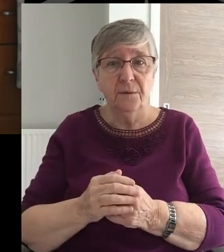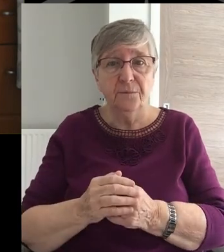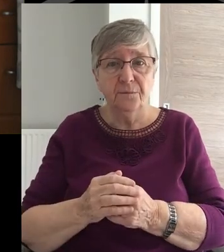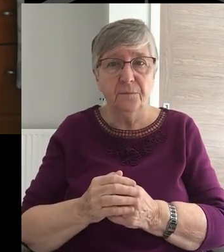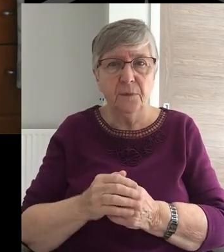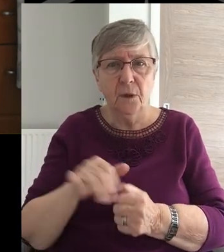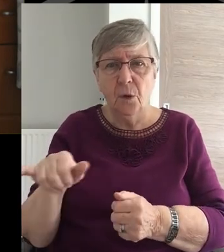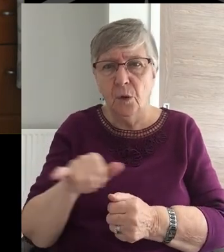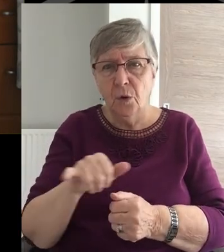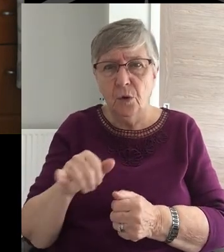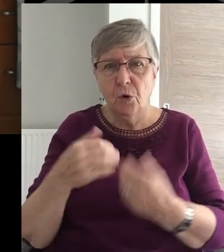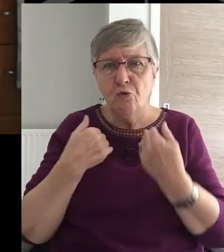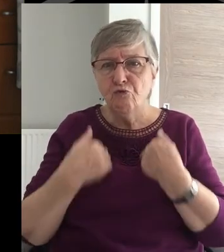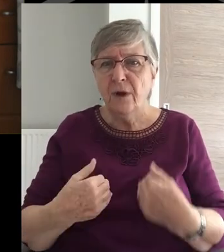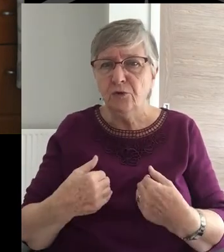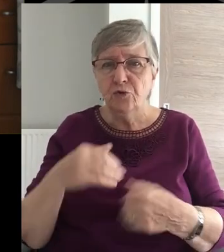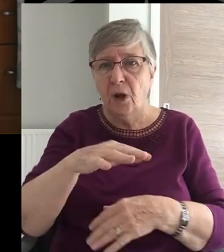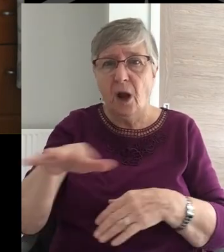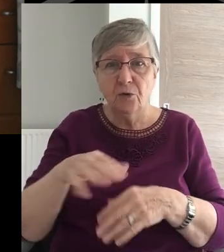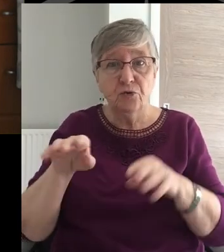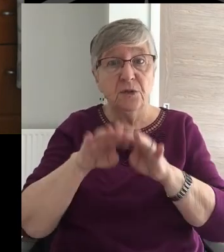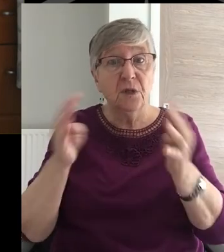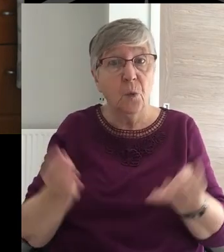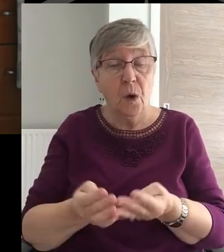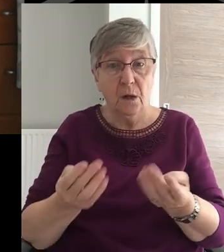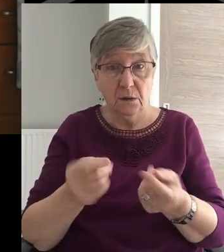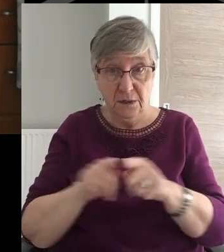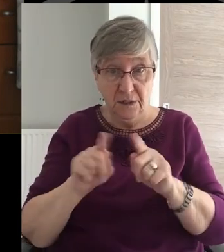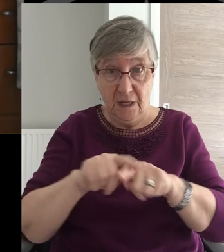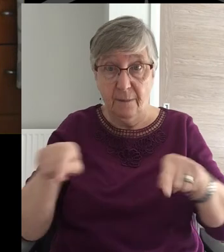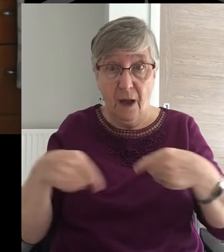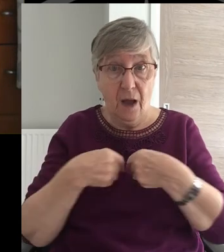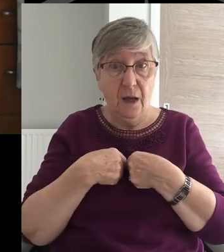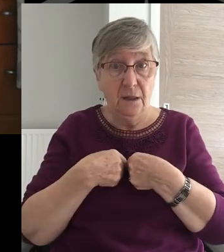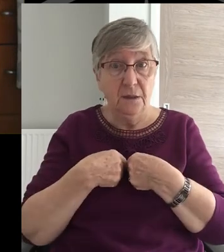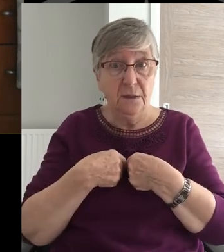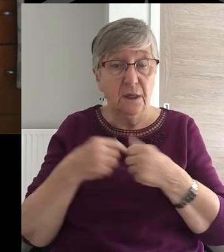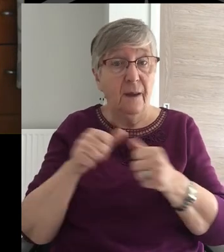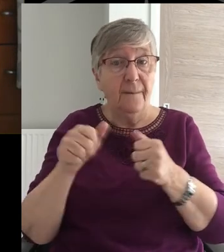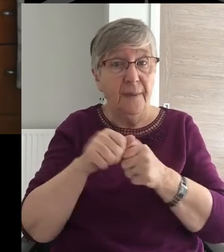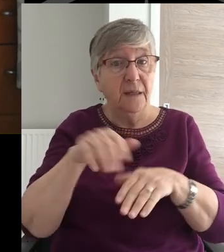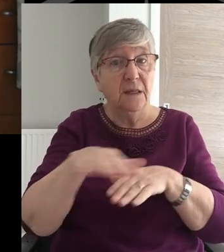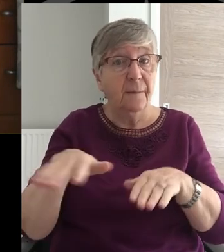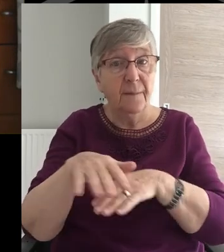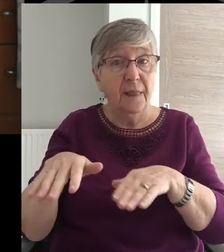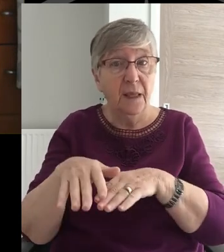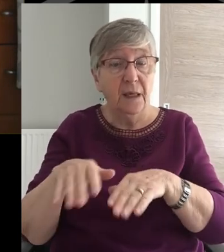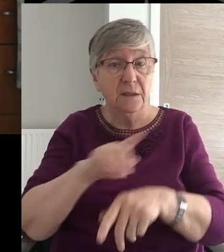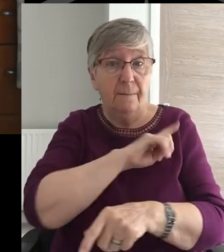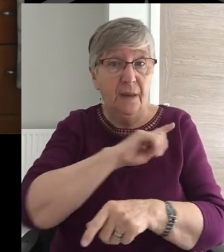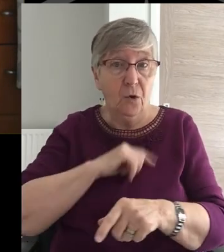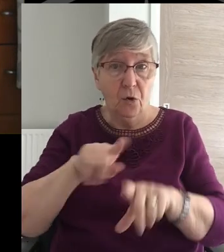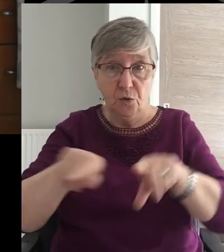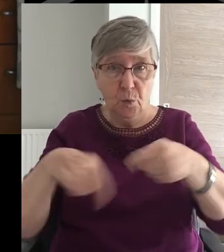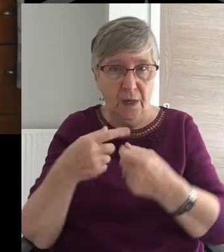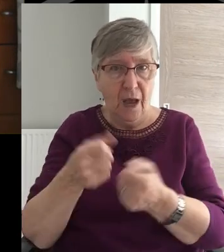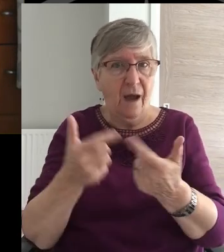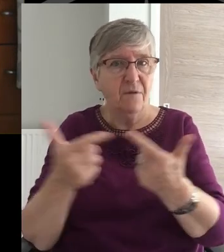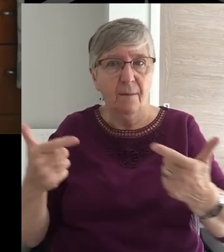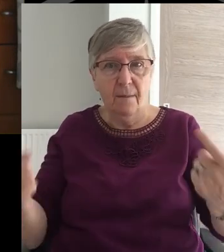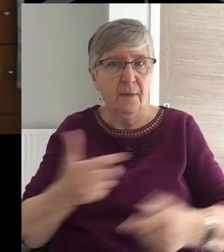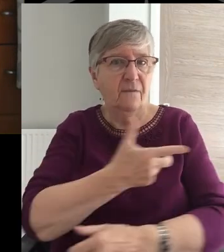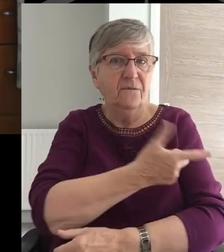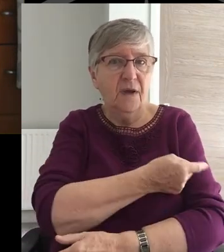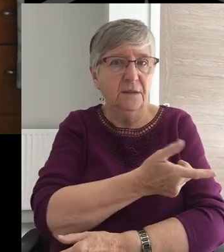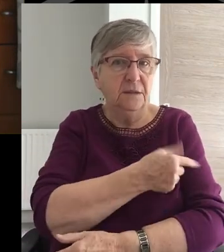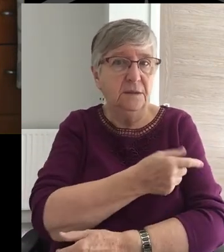Which countries of the world, ours included, are in this better phase of the pandemic by virtue of having procured and delivered vaccines to nearly all our